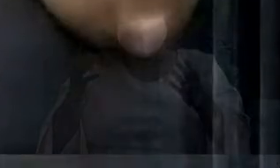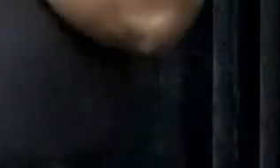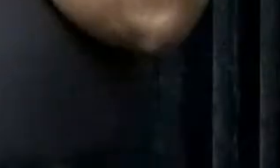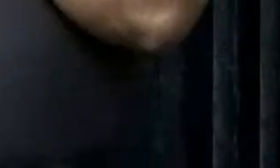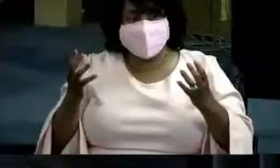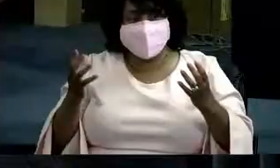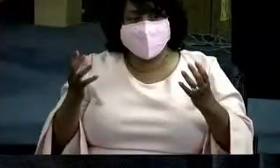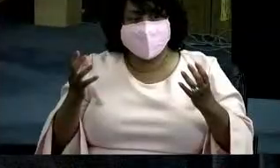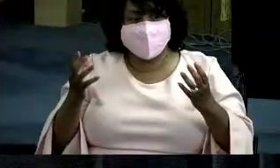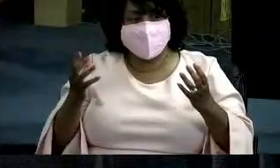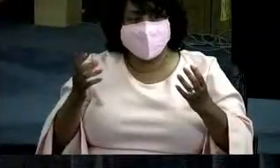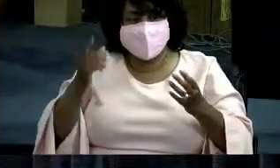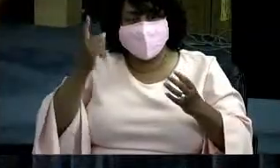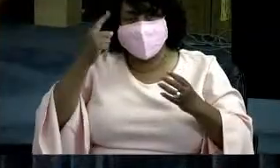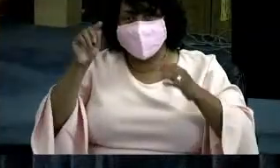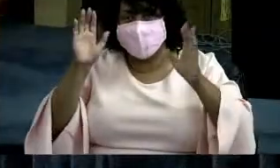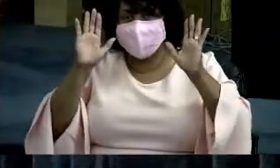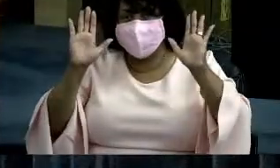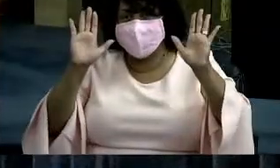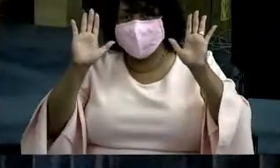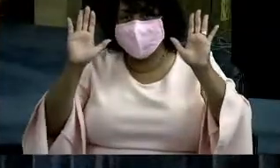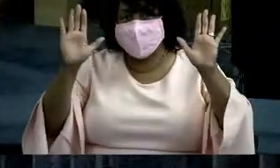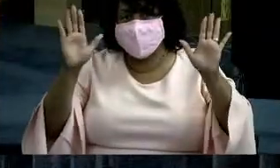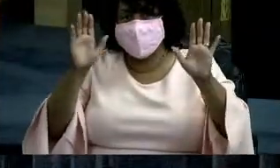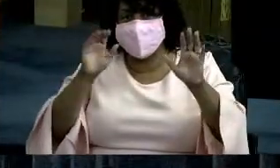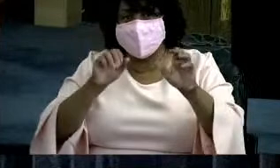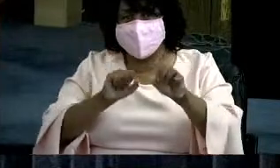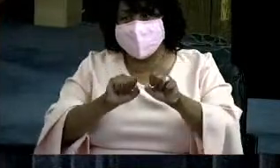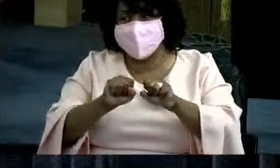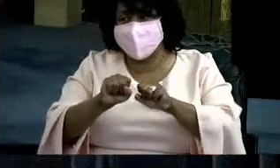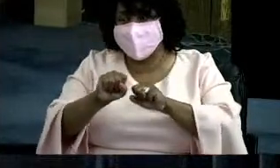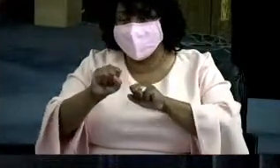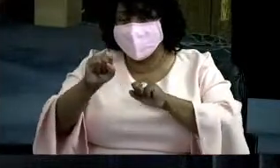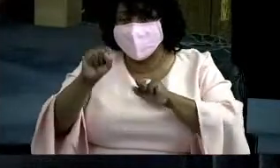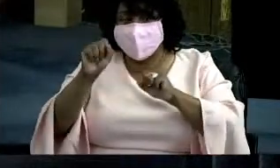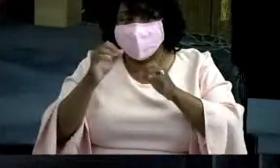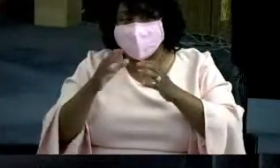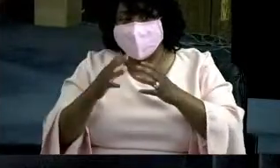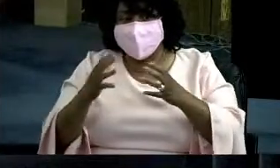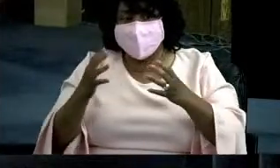You do miracles so great.